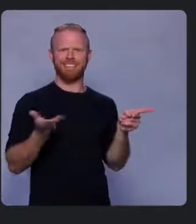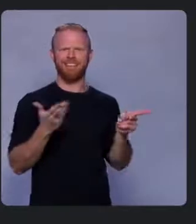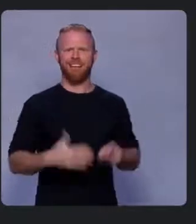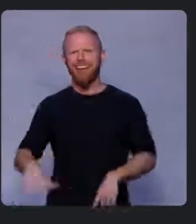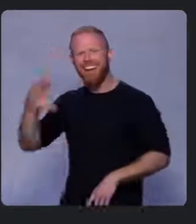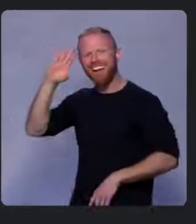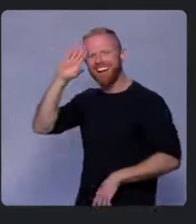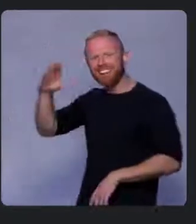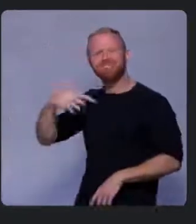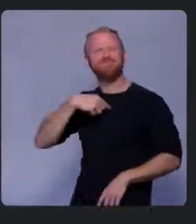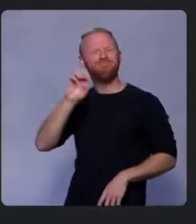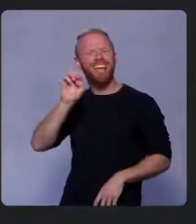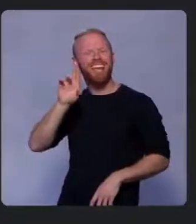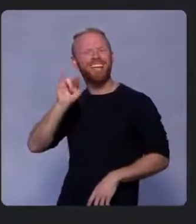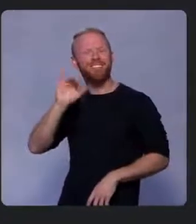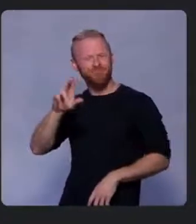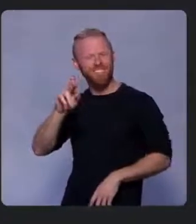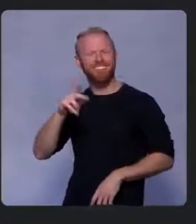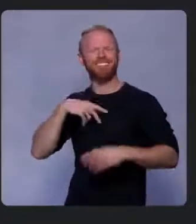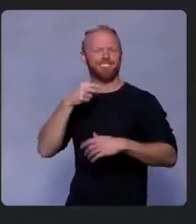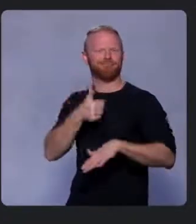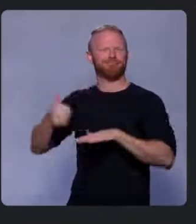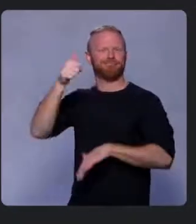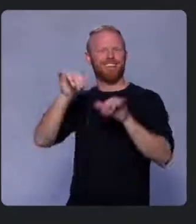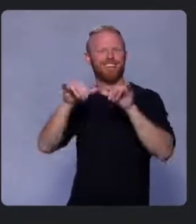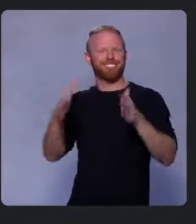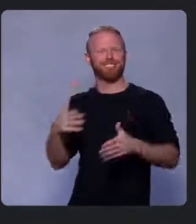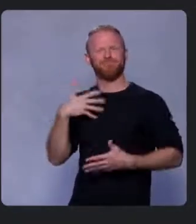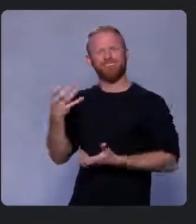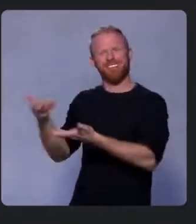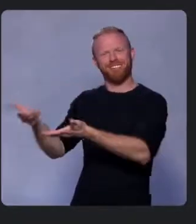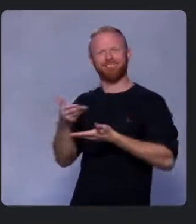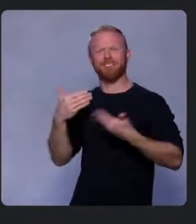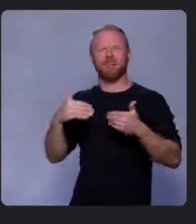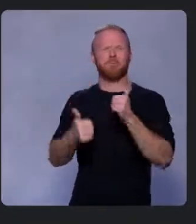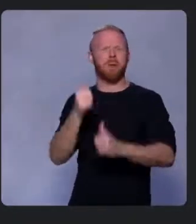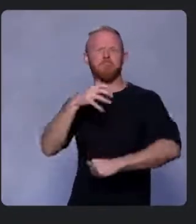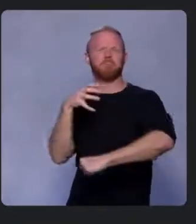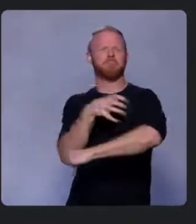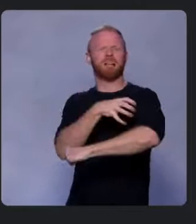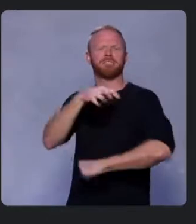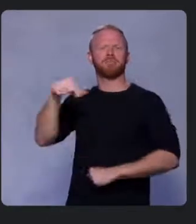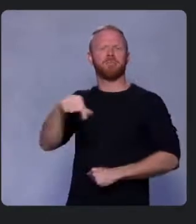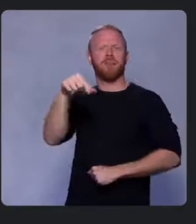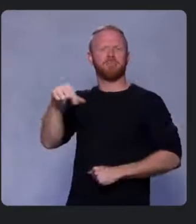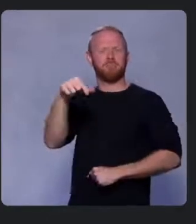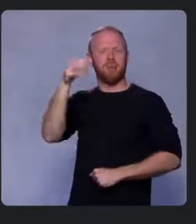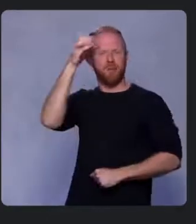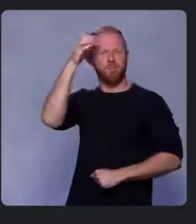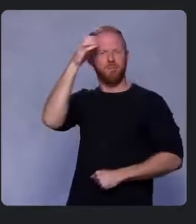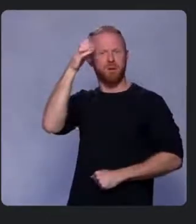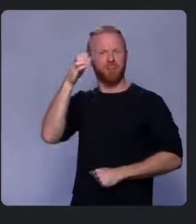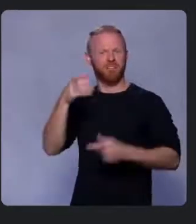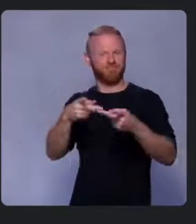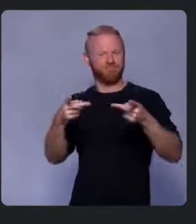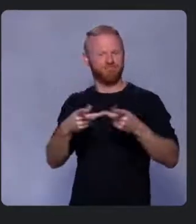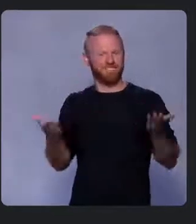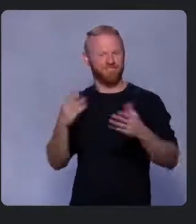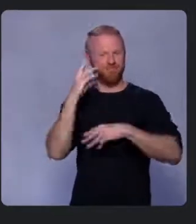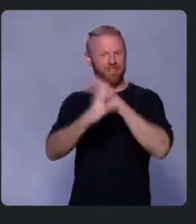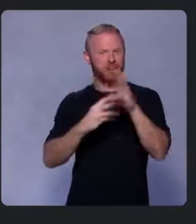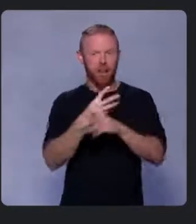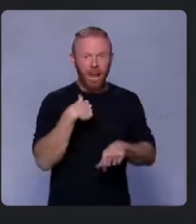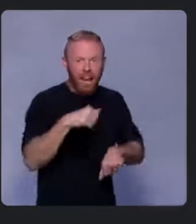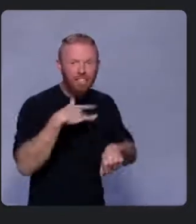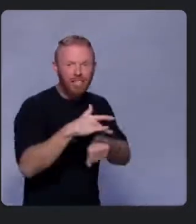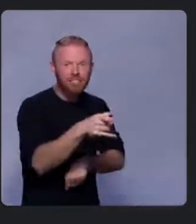I'm Eric, lead engineer here. I'd like to welcome you to one of the most powerful quantum computing facilities in the world. Oh, thank you, thank you. What's this? Can I touch it?